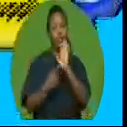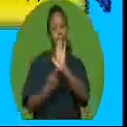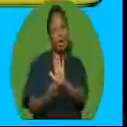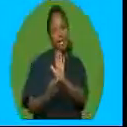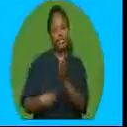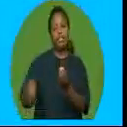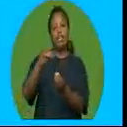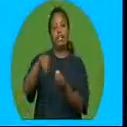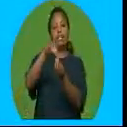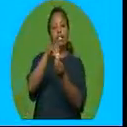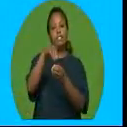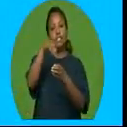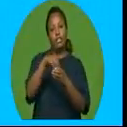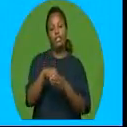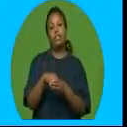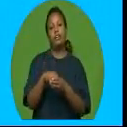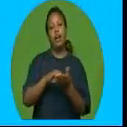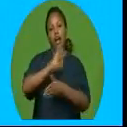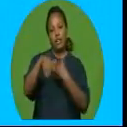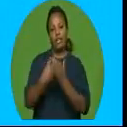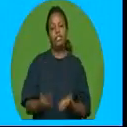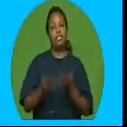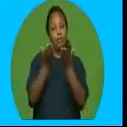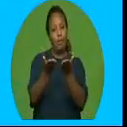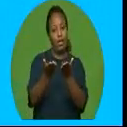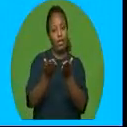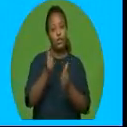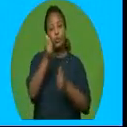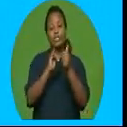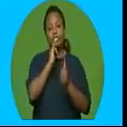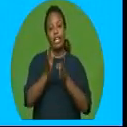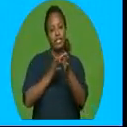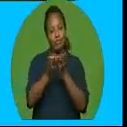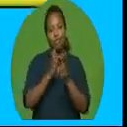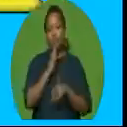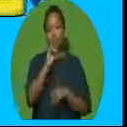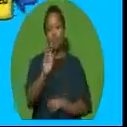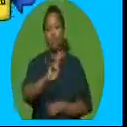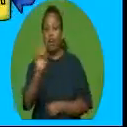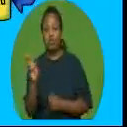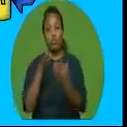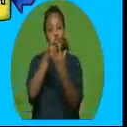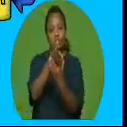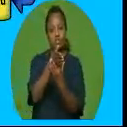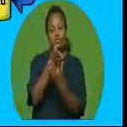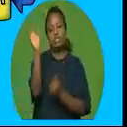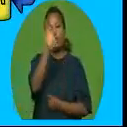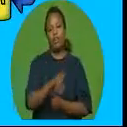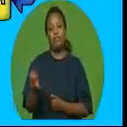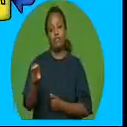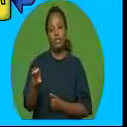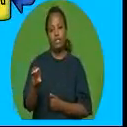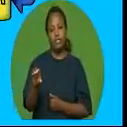This implies an increase in aggregate supply, which is explained by a rightward shift of